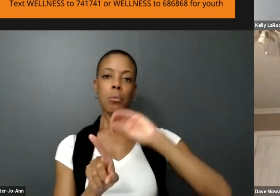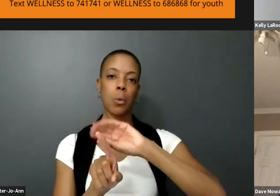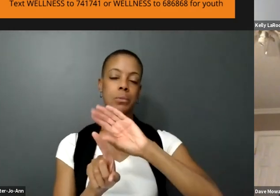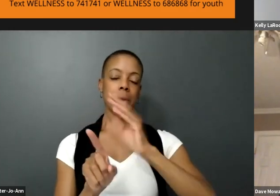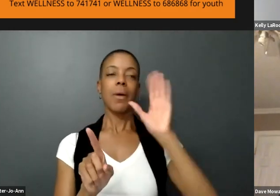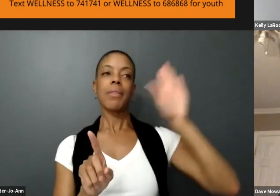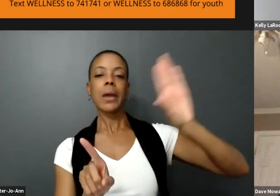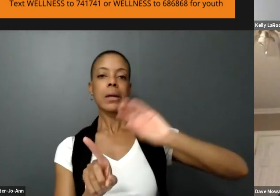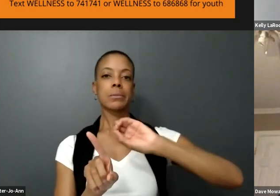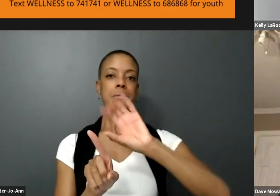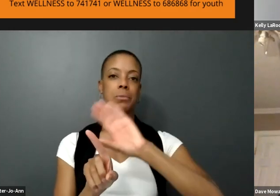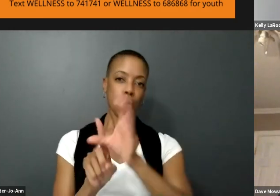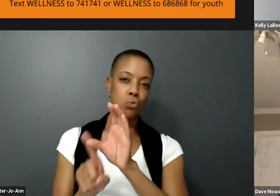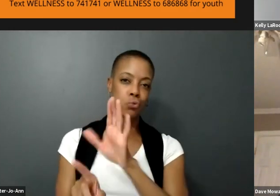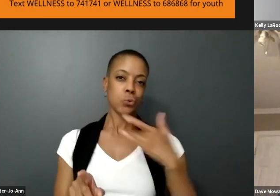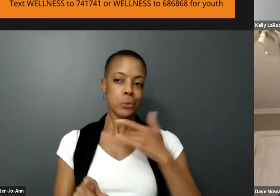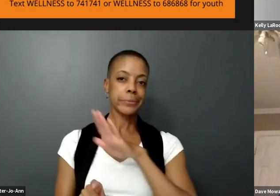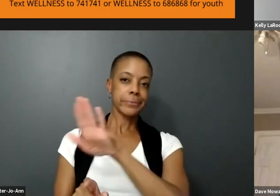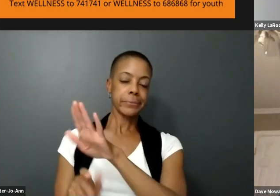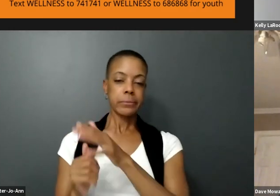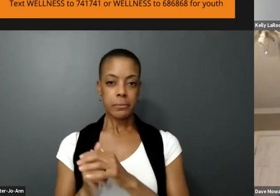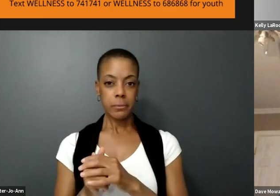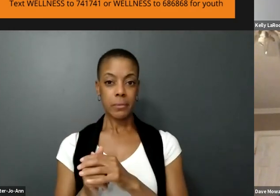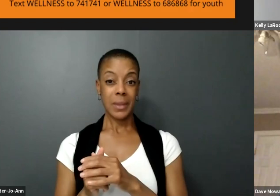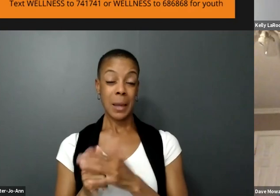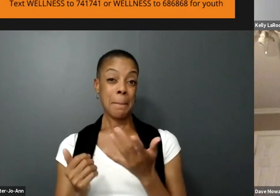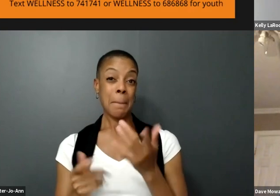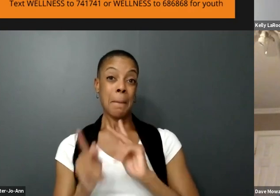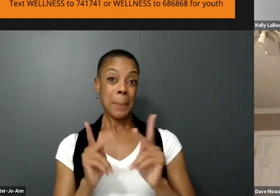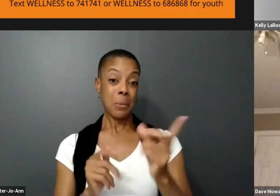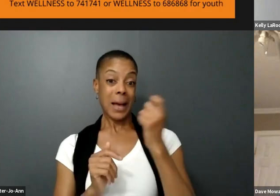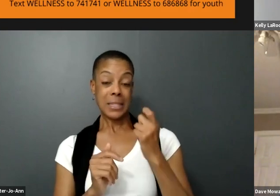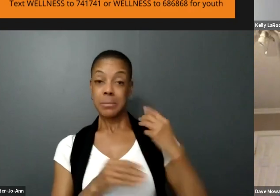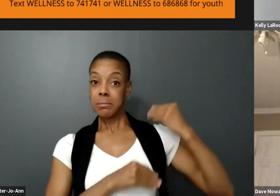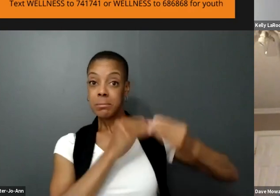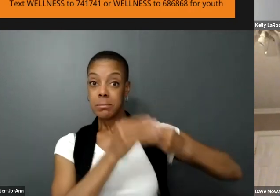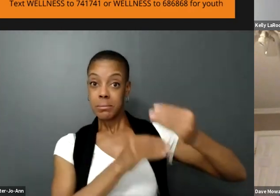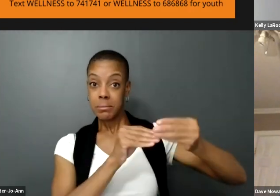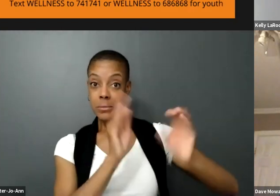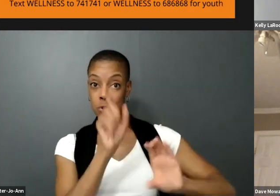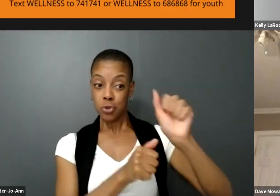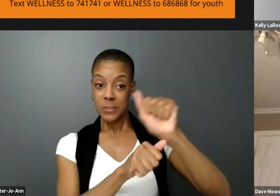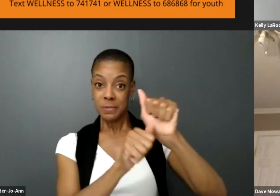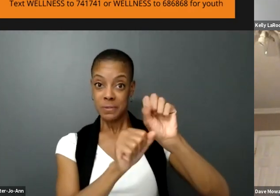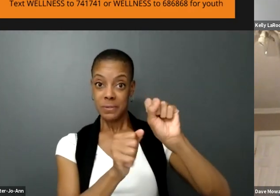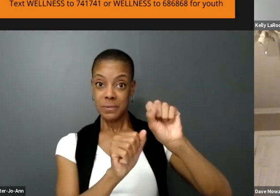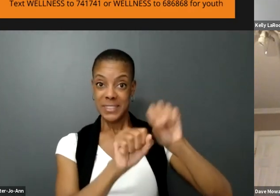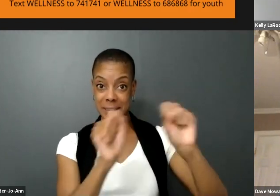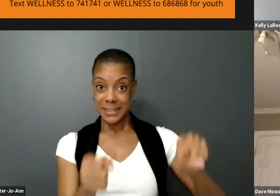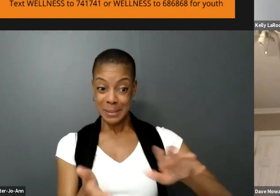municipality. However, you know, people ask me, is the hereditary chief system dead? And I say to them, absolutely